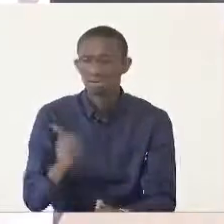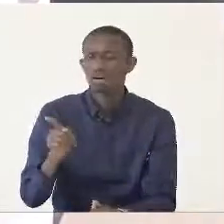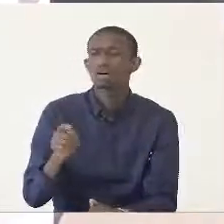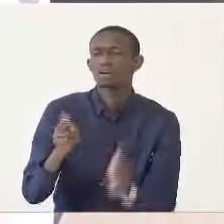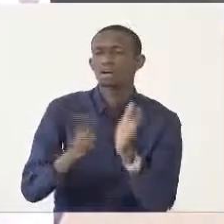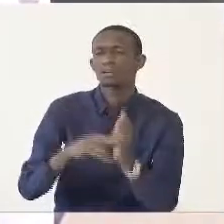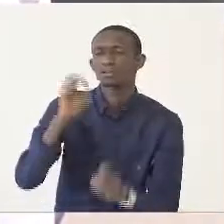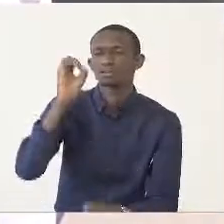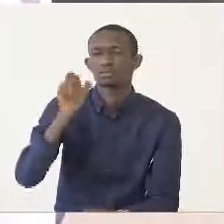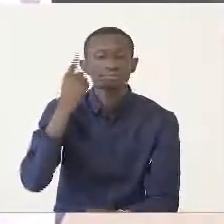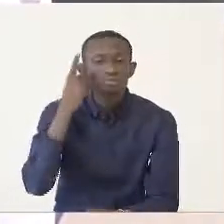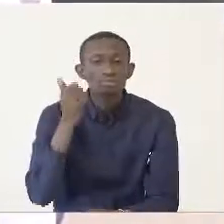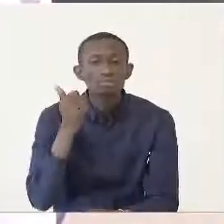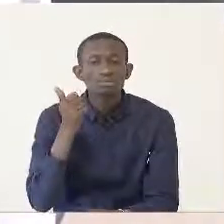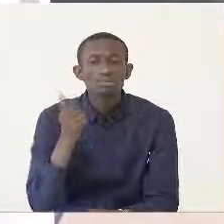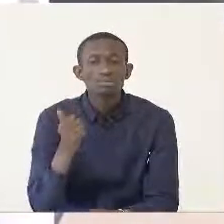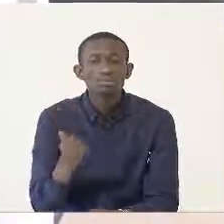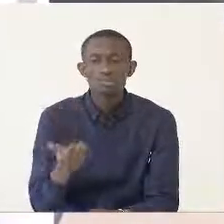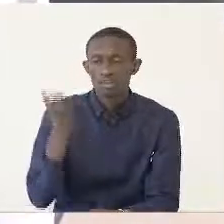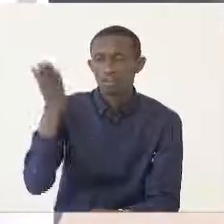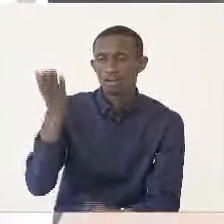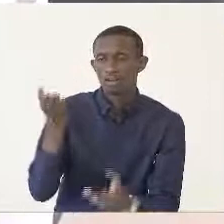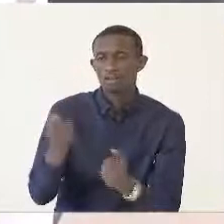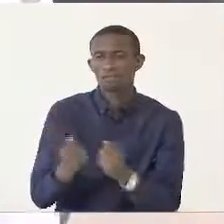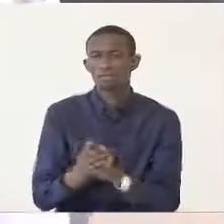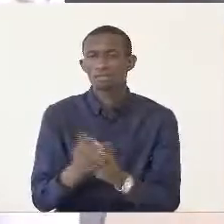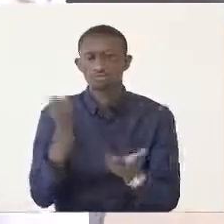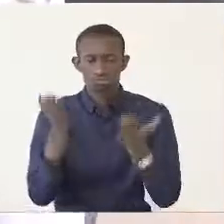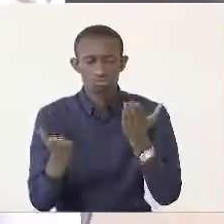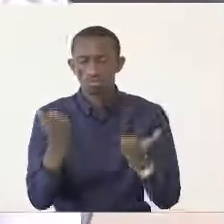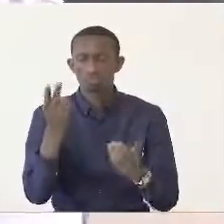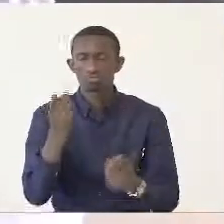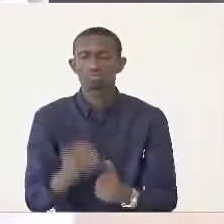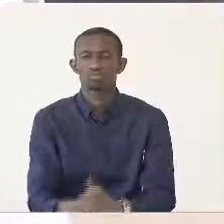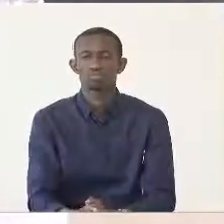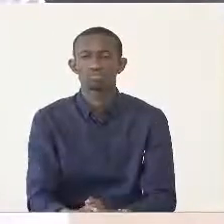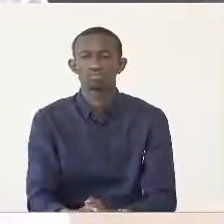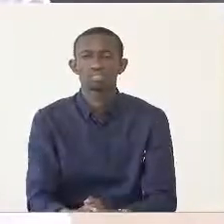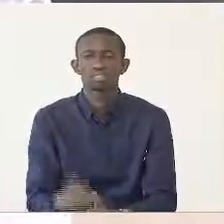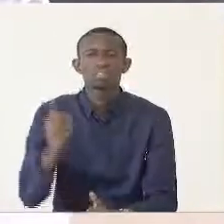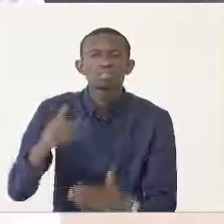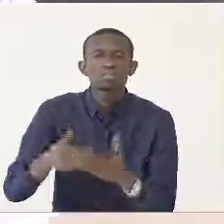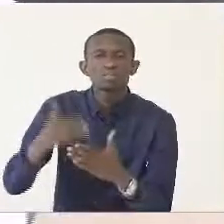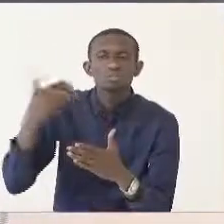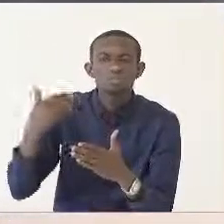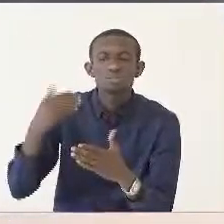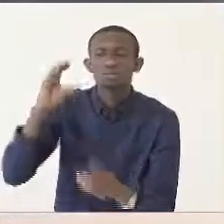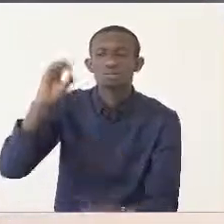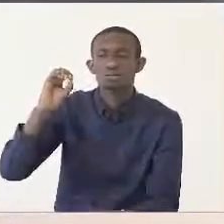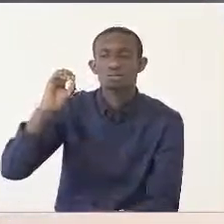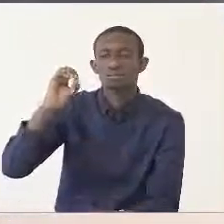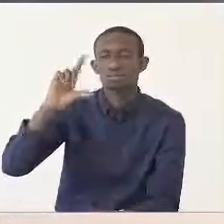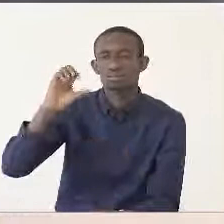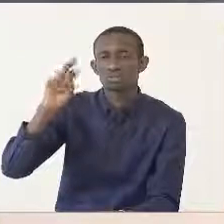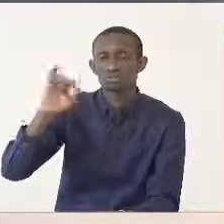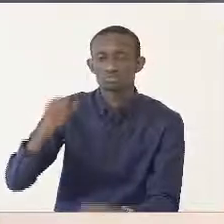0. You understand? So then here, we are not going to consider it. Remember, this is before collision, okay? So let's